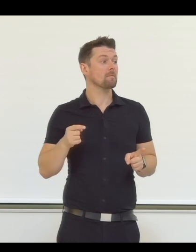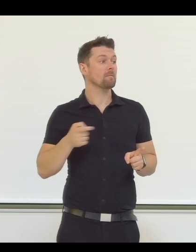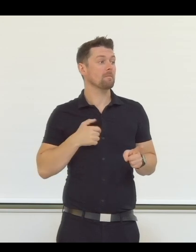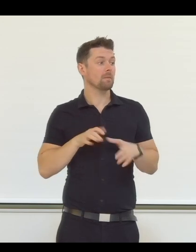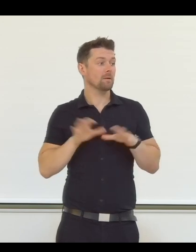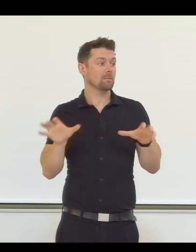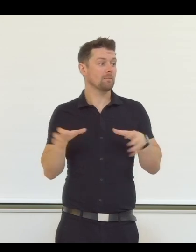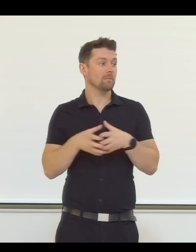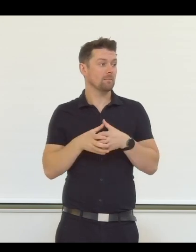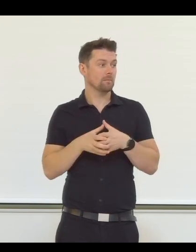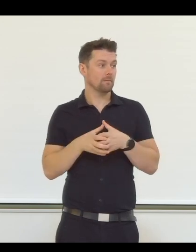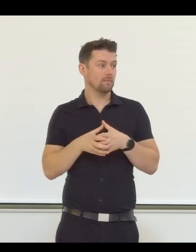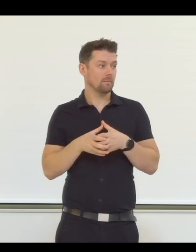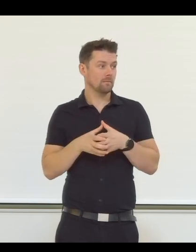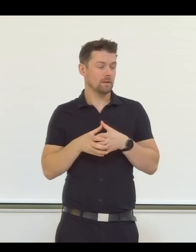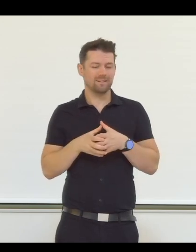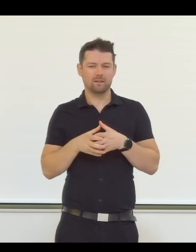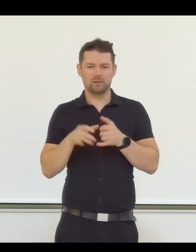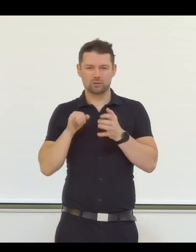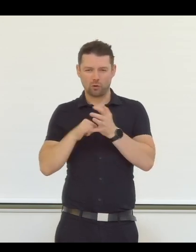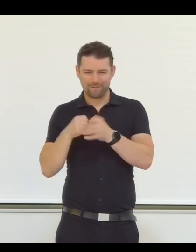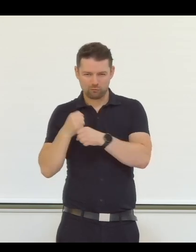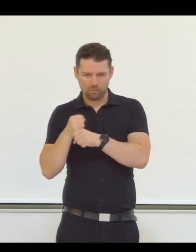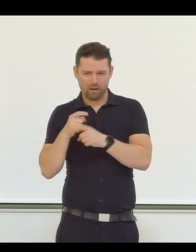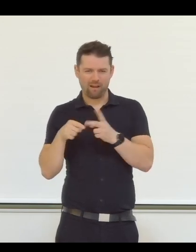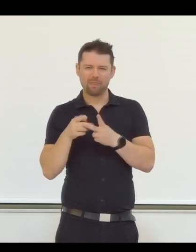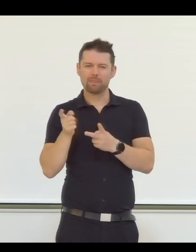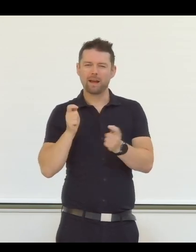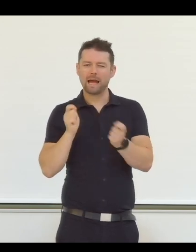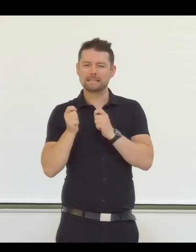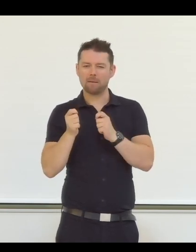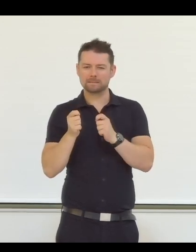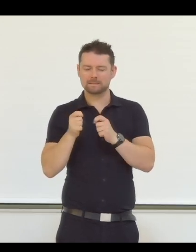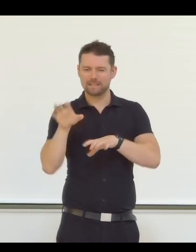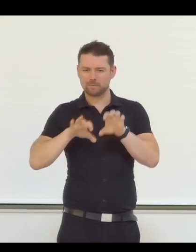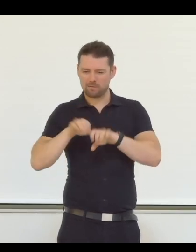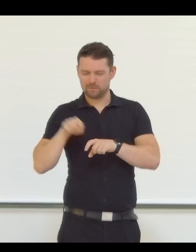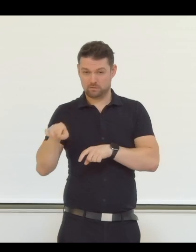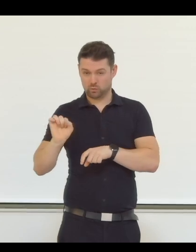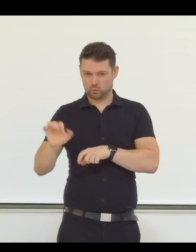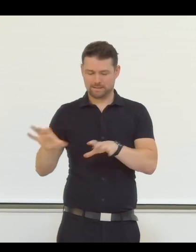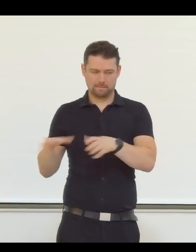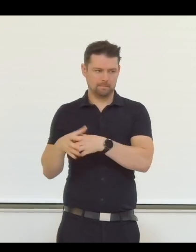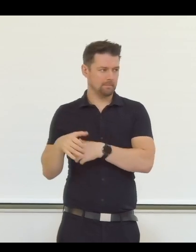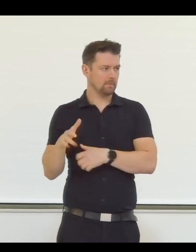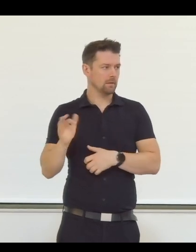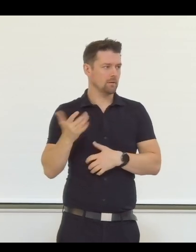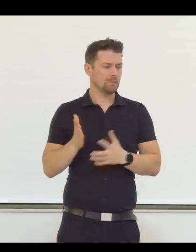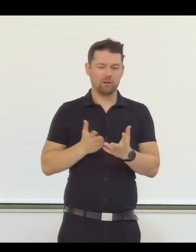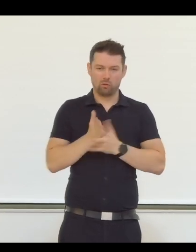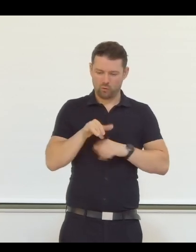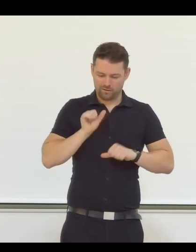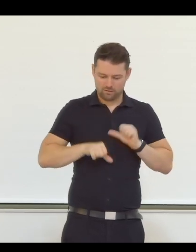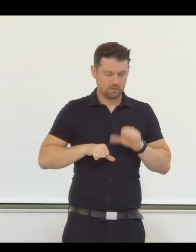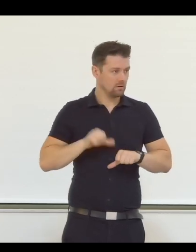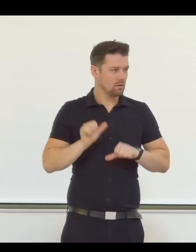actually, Michael Müller and Sophie Gruber ran the ADAPT experiment that kind of went through all the steps that also Bill outlined